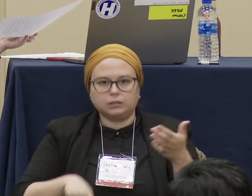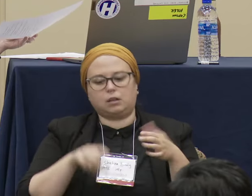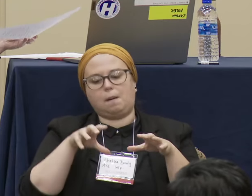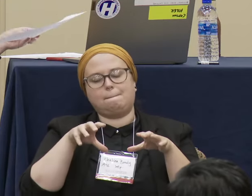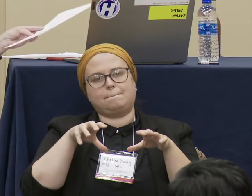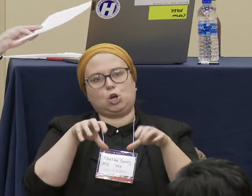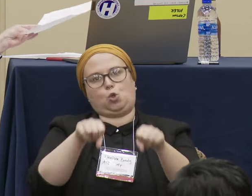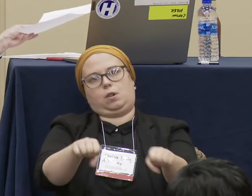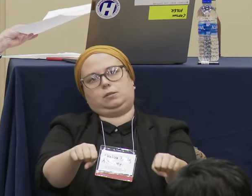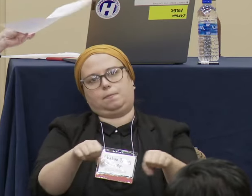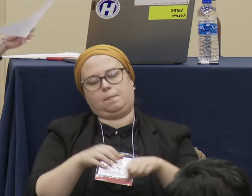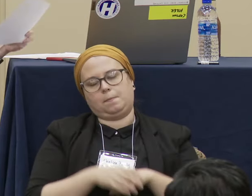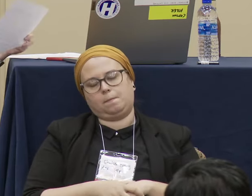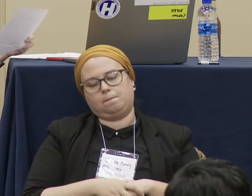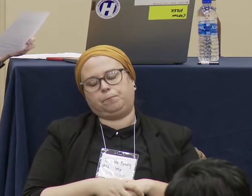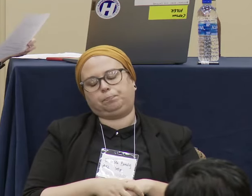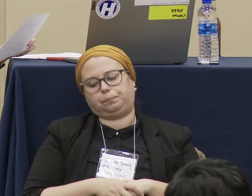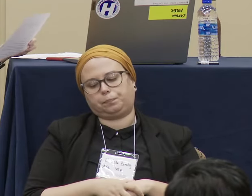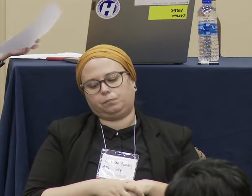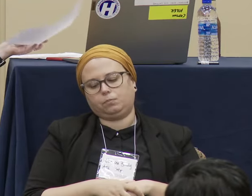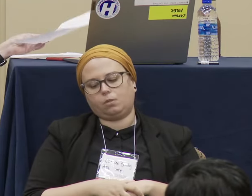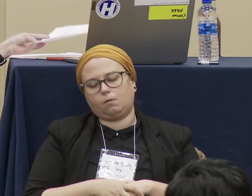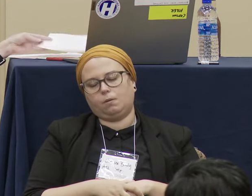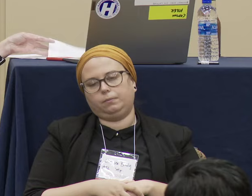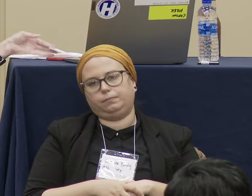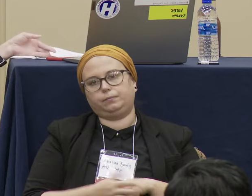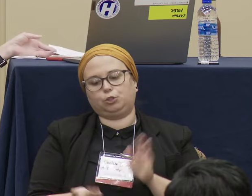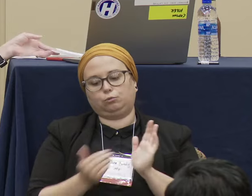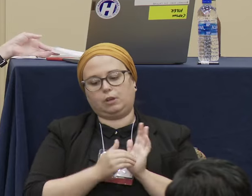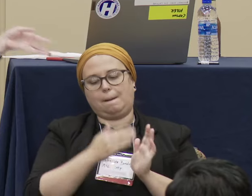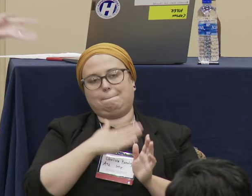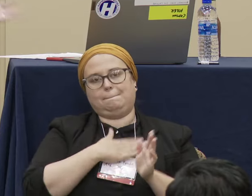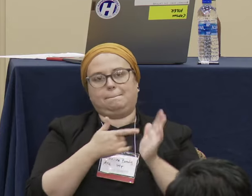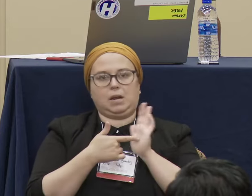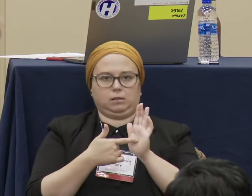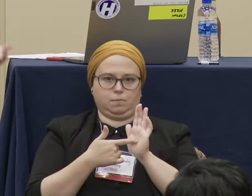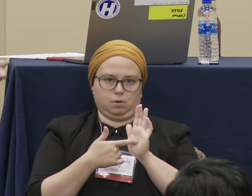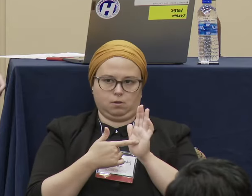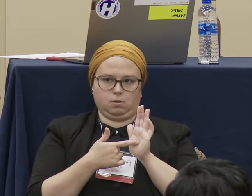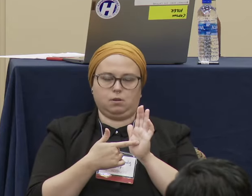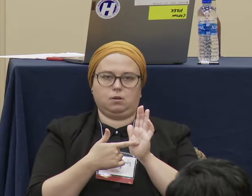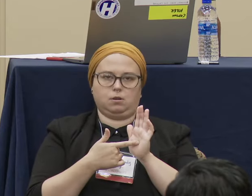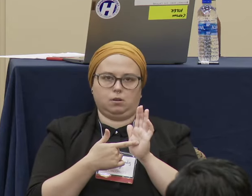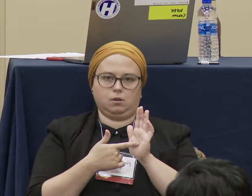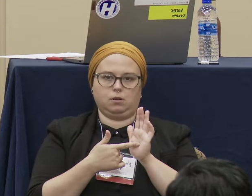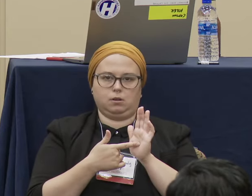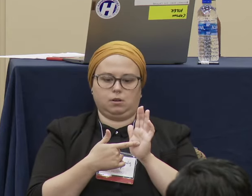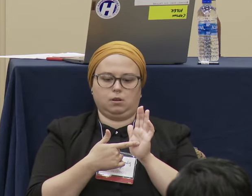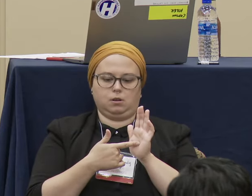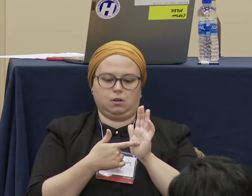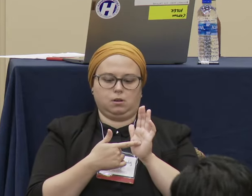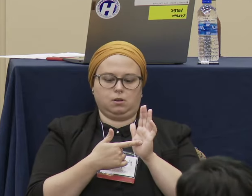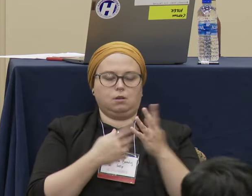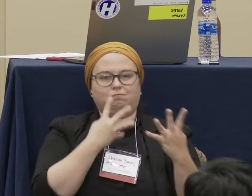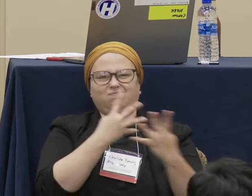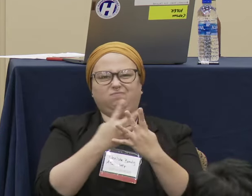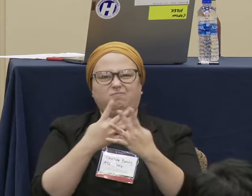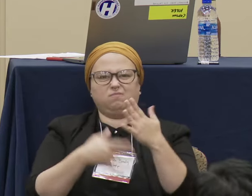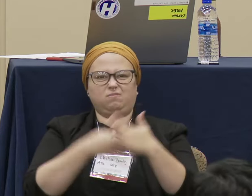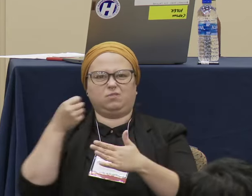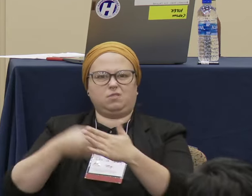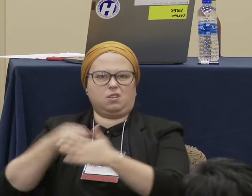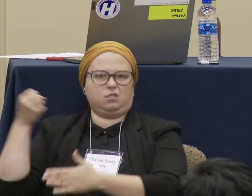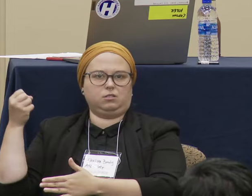So, again, my example is deinstitutionalization as a knowledge